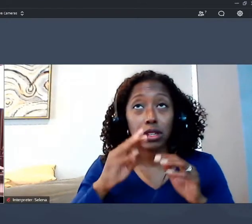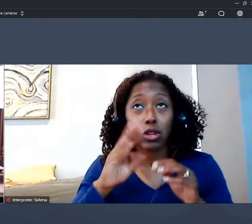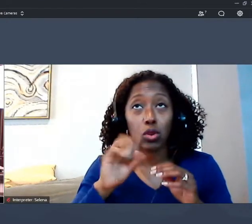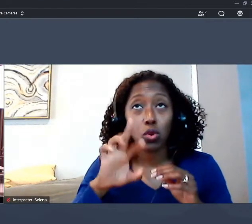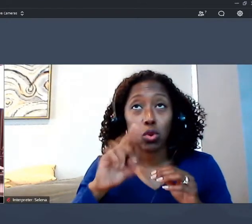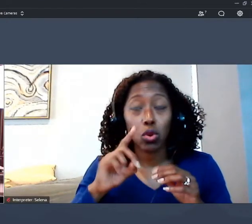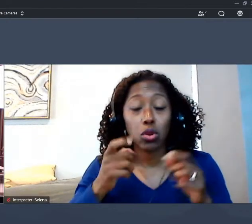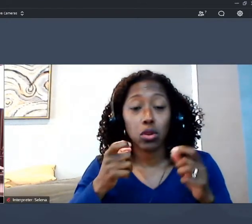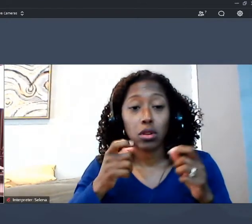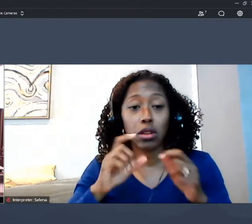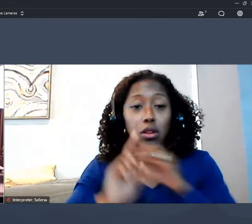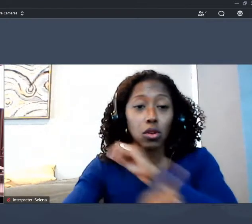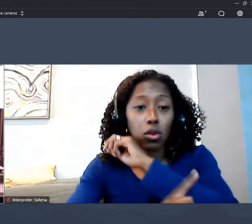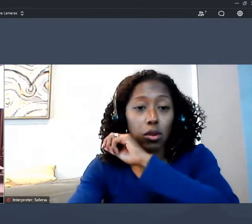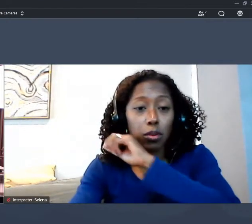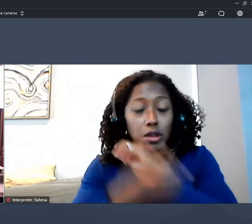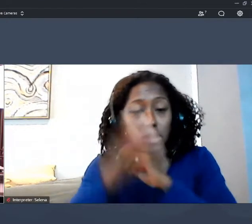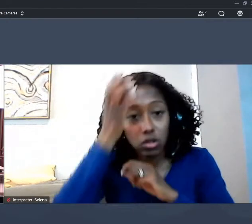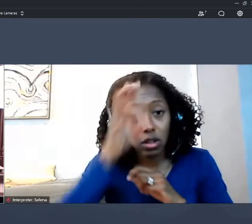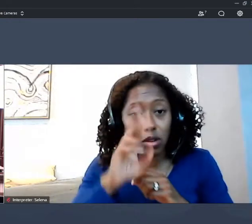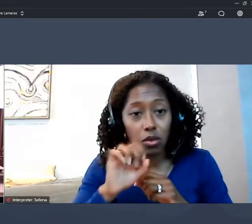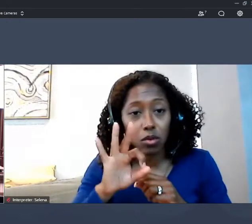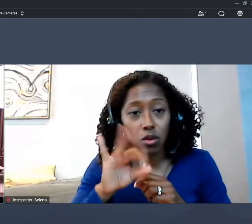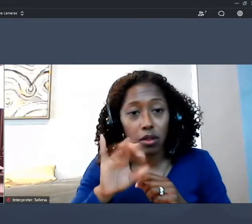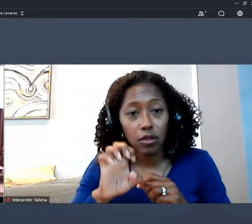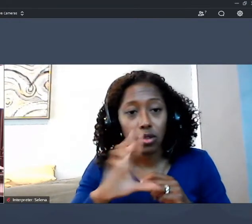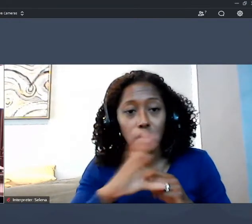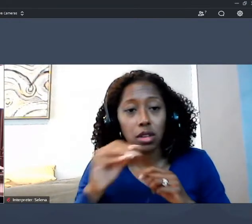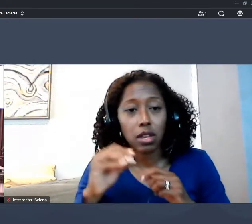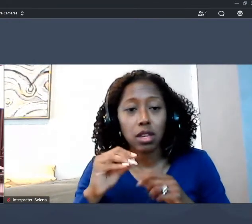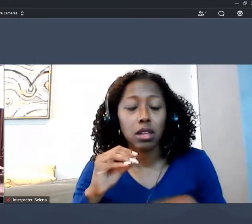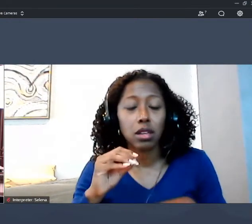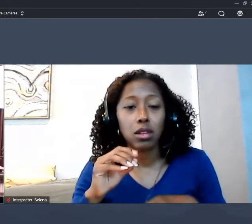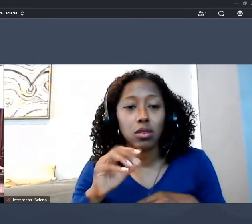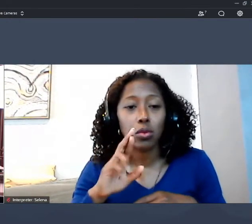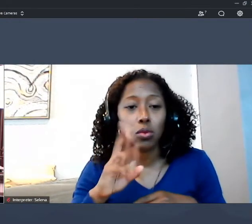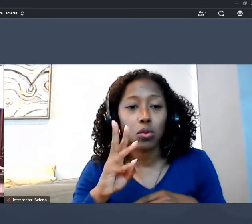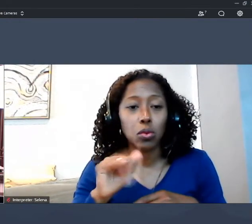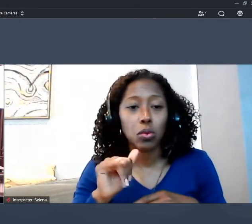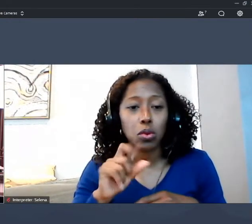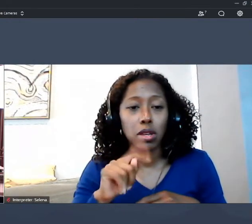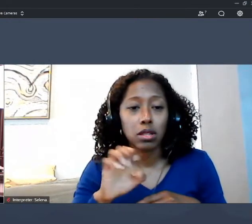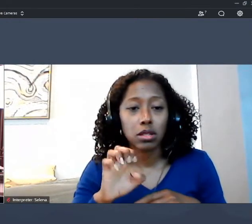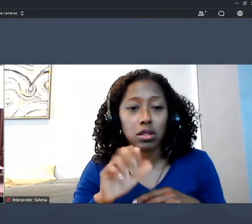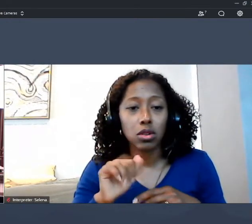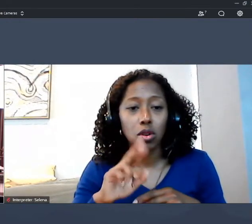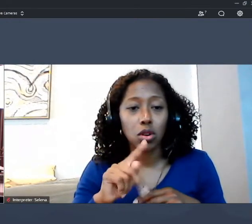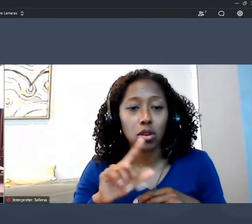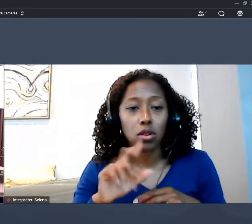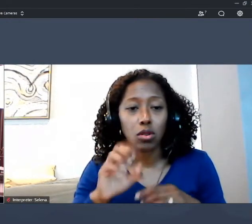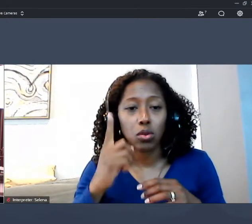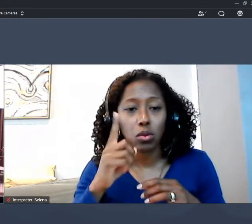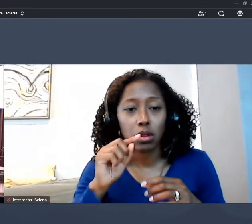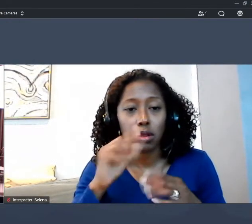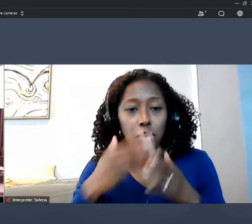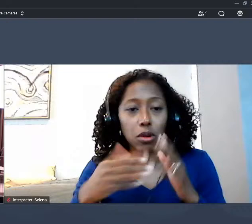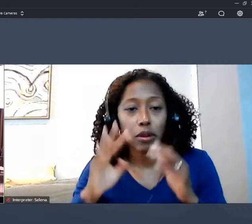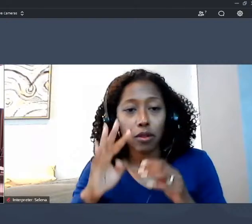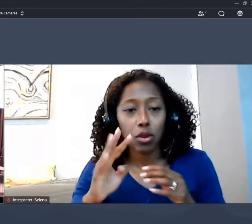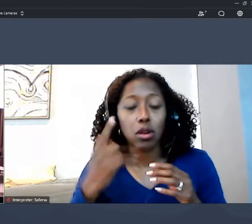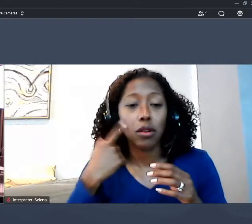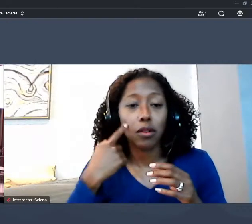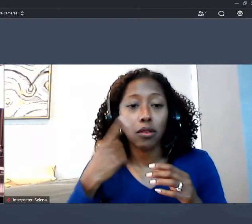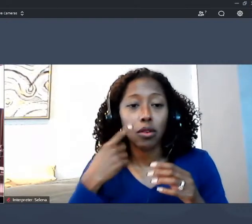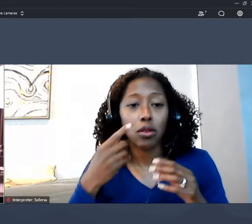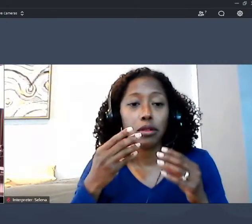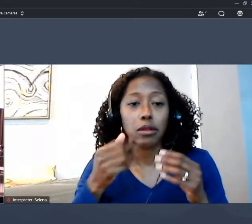Trash, Refuse, and Solid Waste, Article 1, Division 4, disposal, and removal of personal